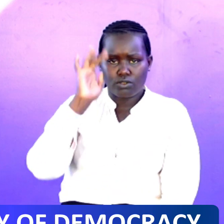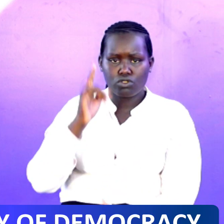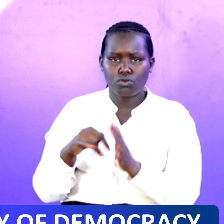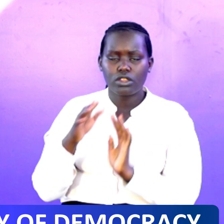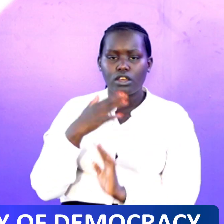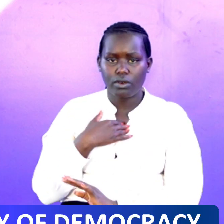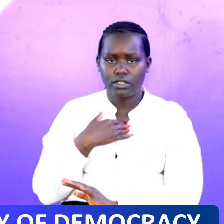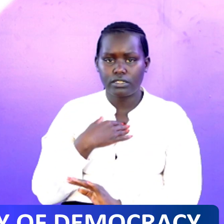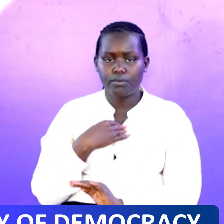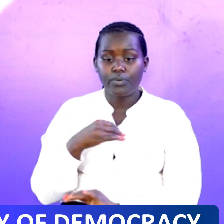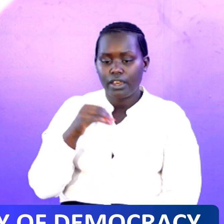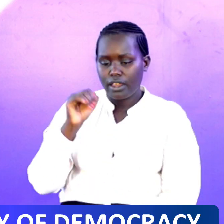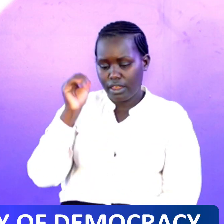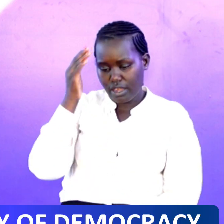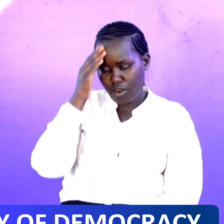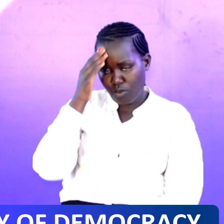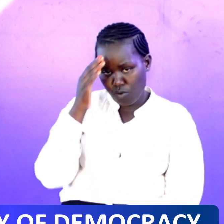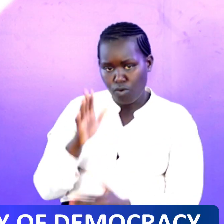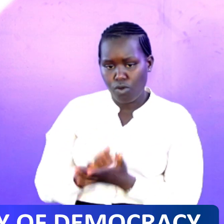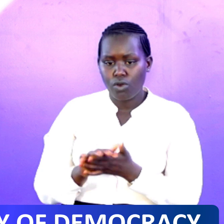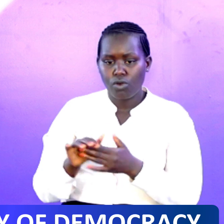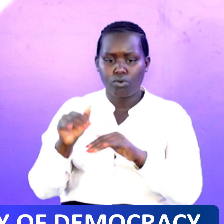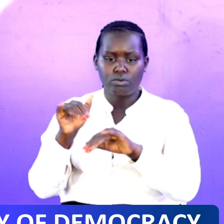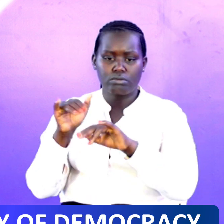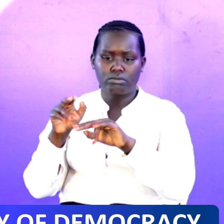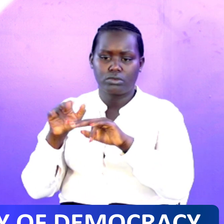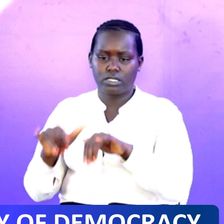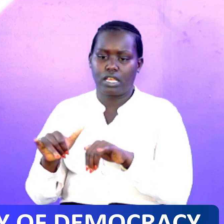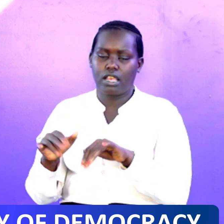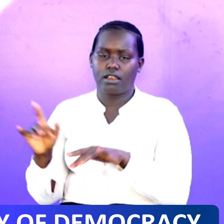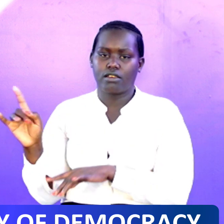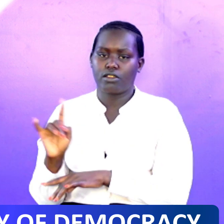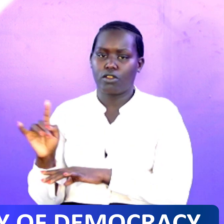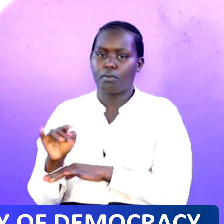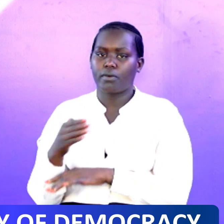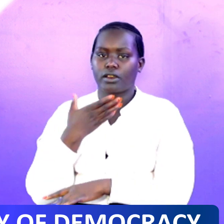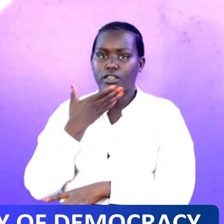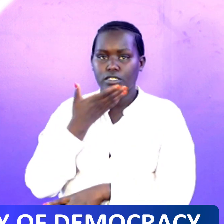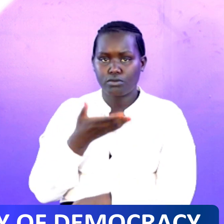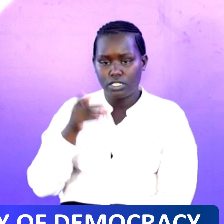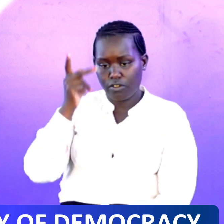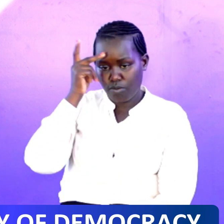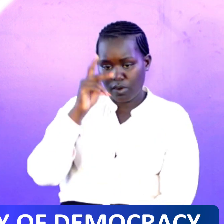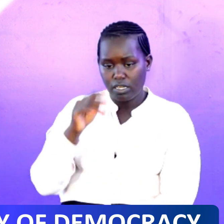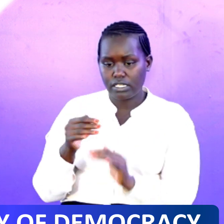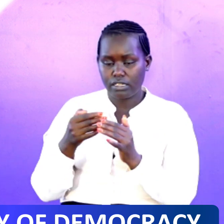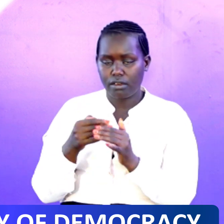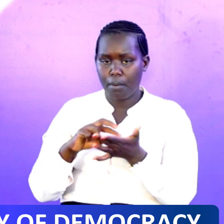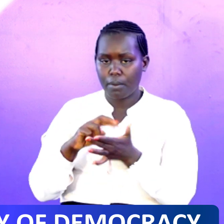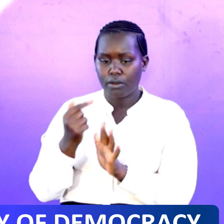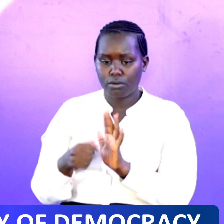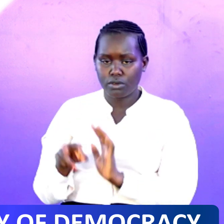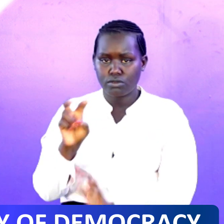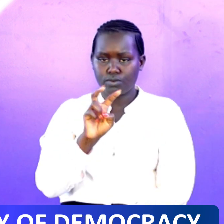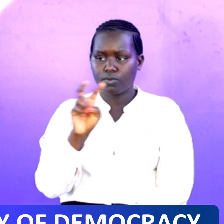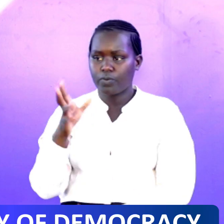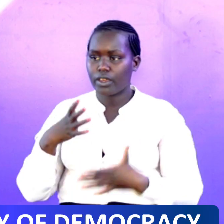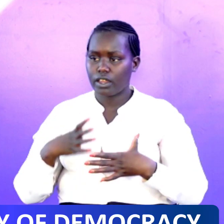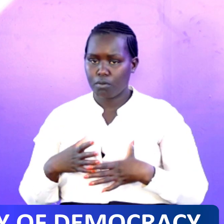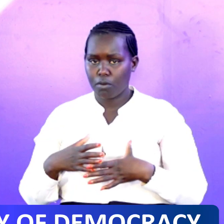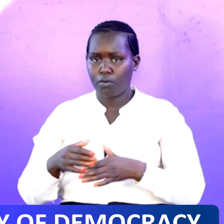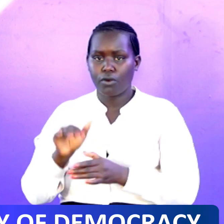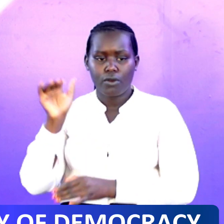sitting in Nairobi dictate to them what they want to be done there? So responsive policy means you look at the people, Yeah. you see what they're asking for,